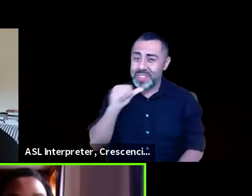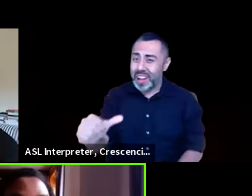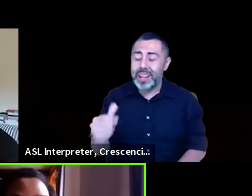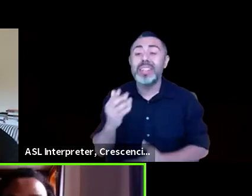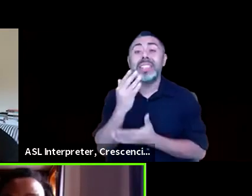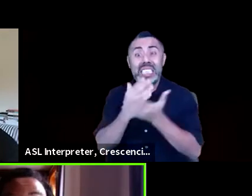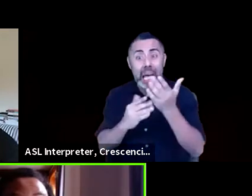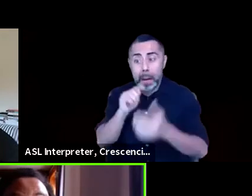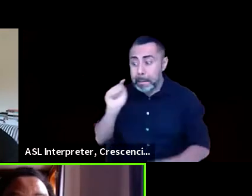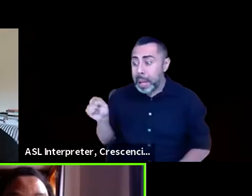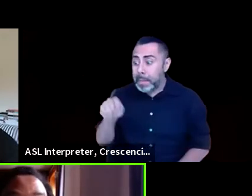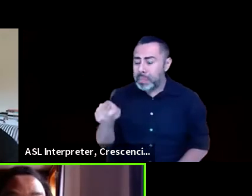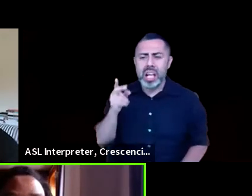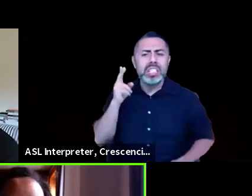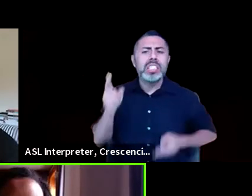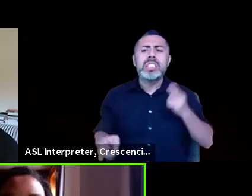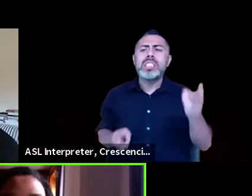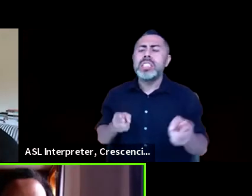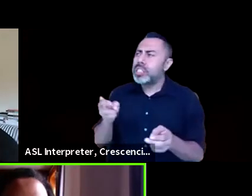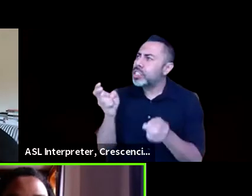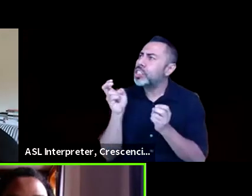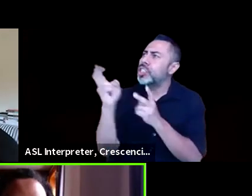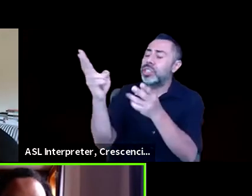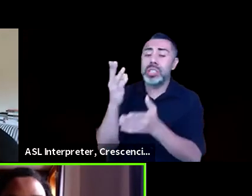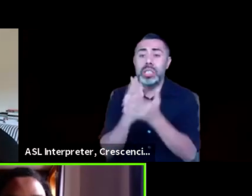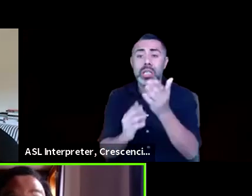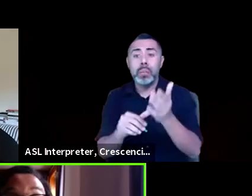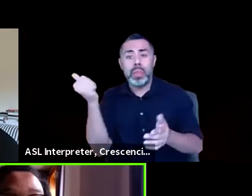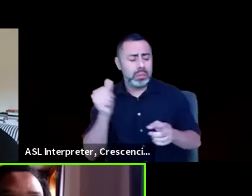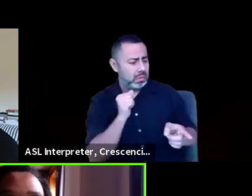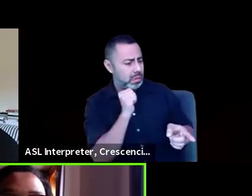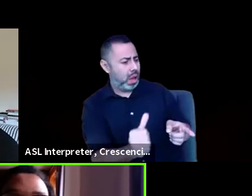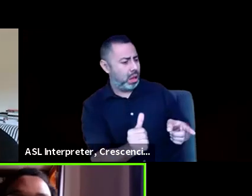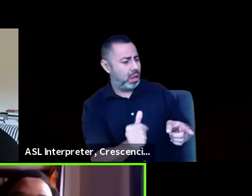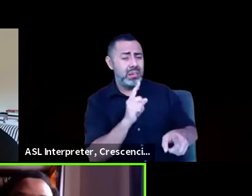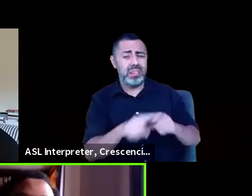others who are not, for whatever their particular contextual reasons are.